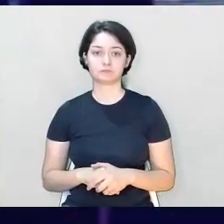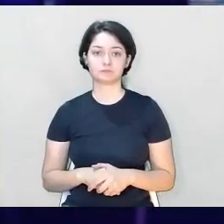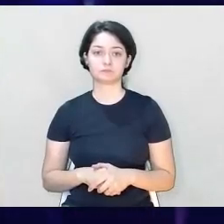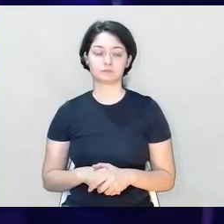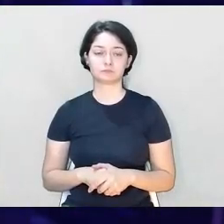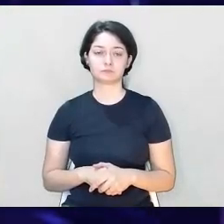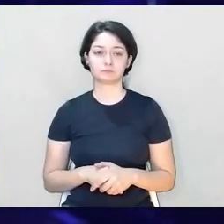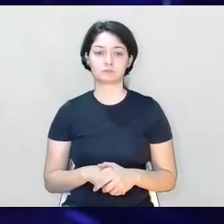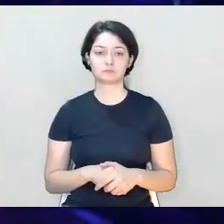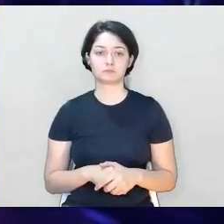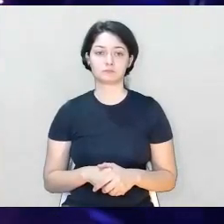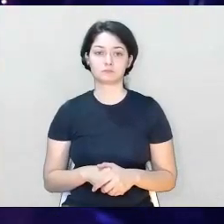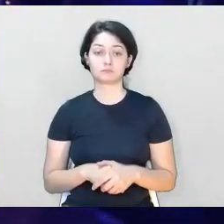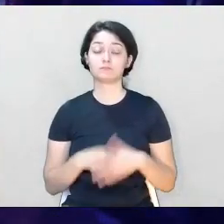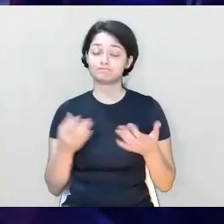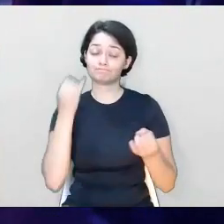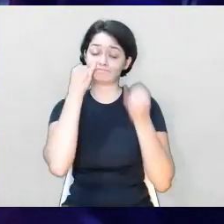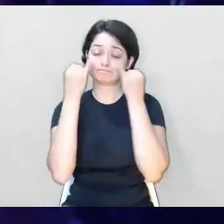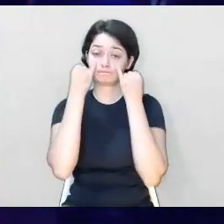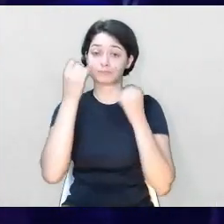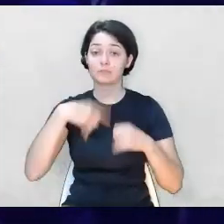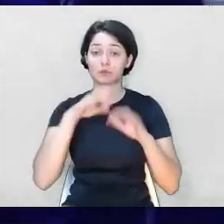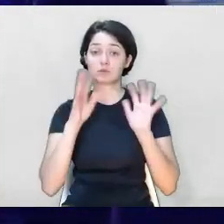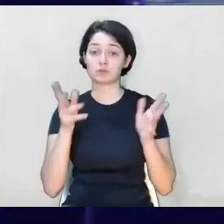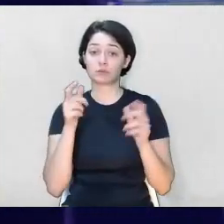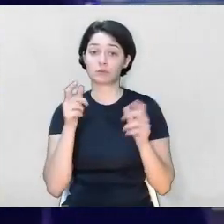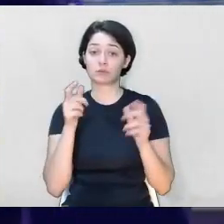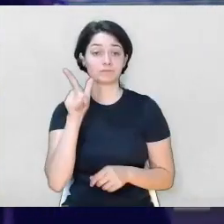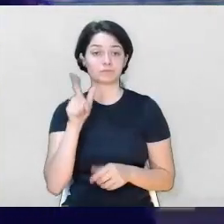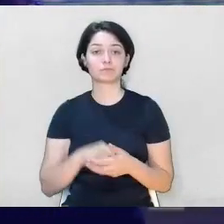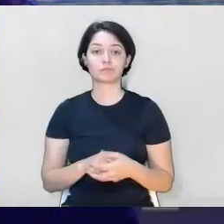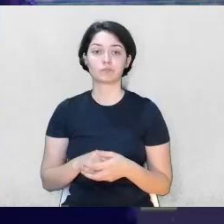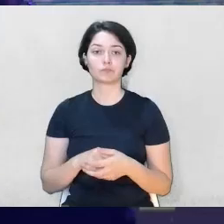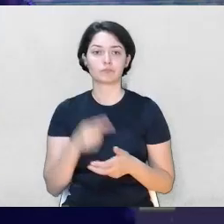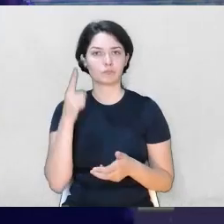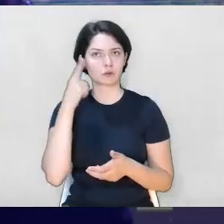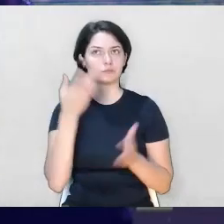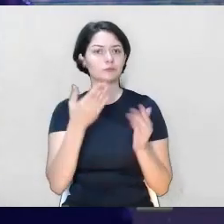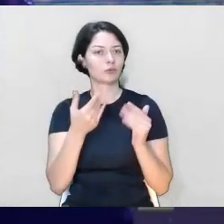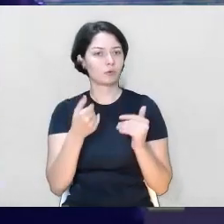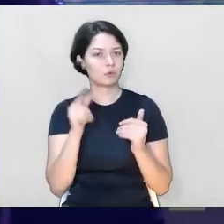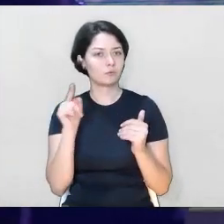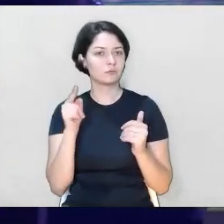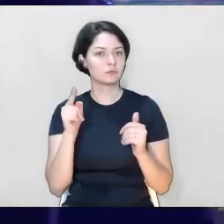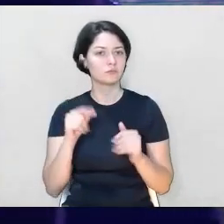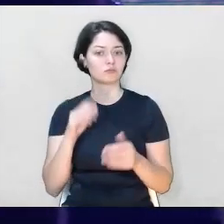is a mystery coming up. With this information, we can segment the person. He's a young